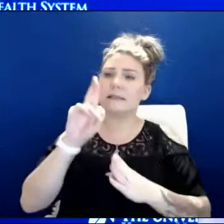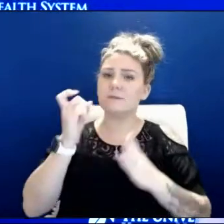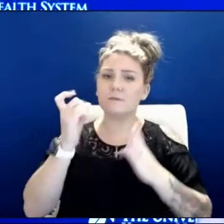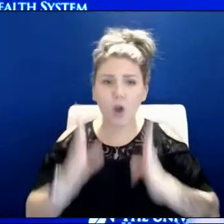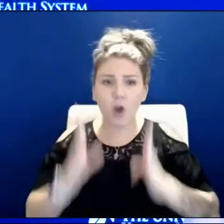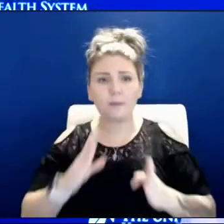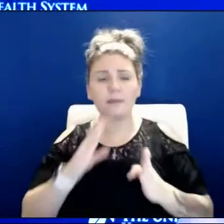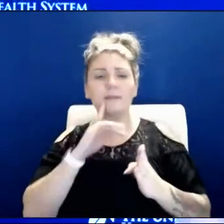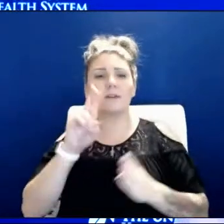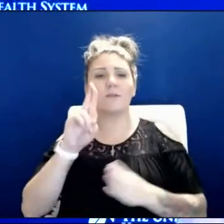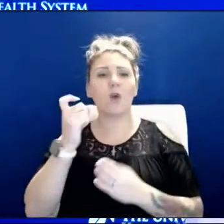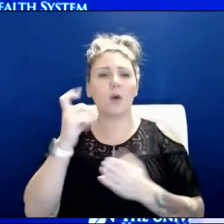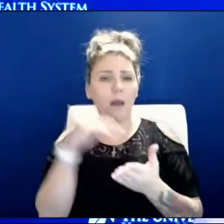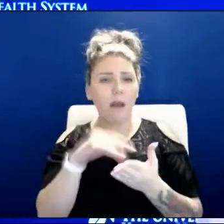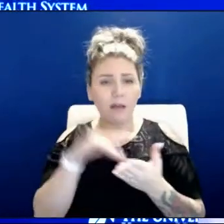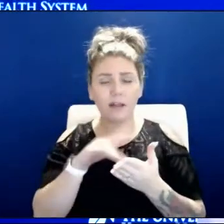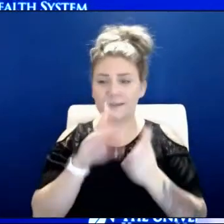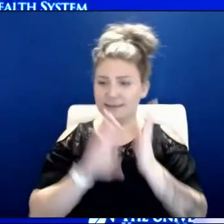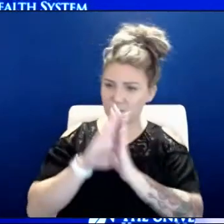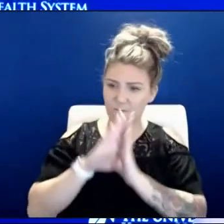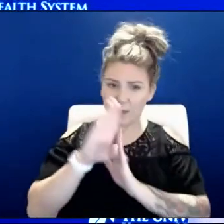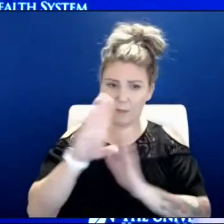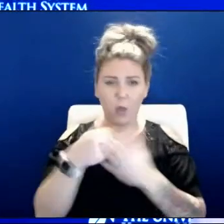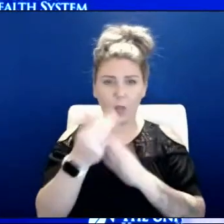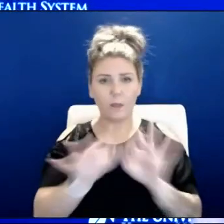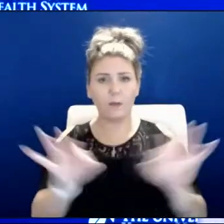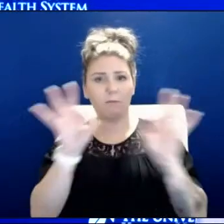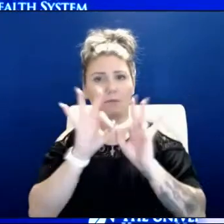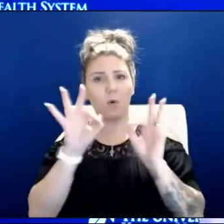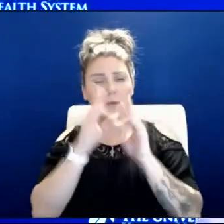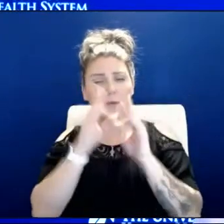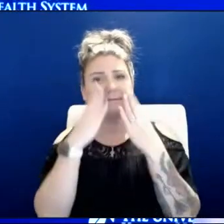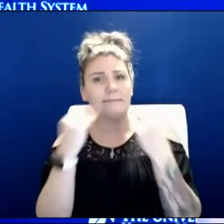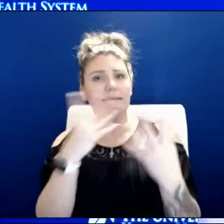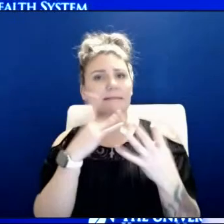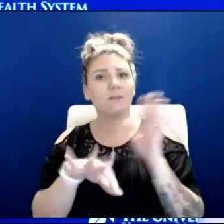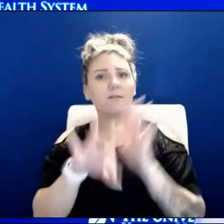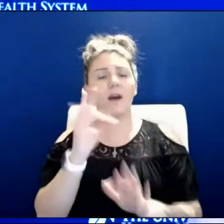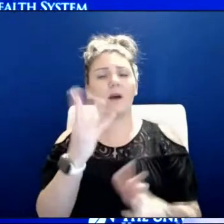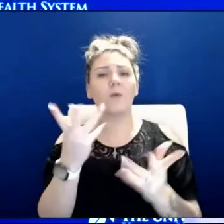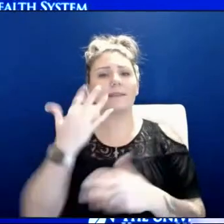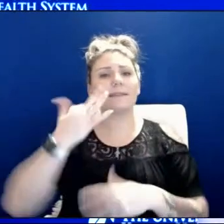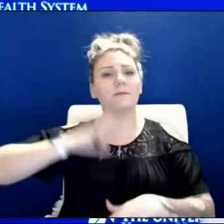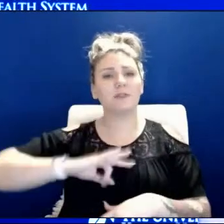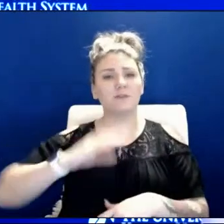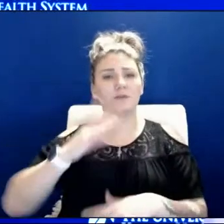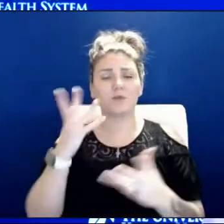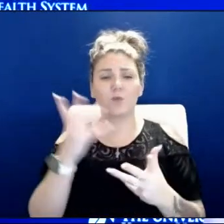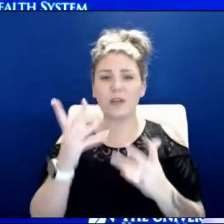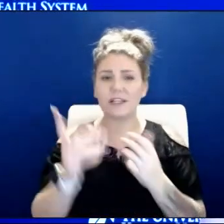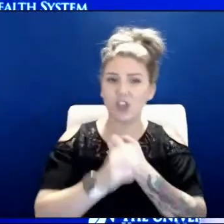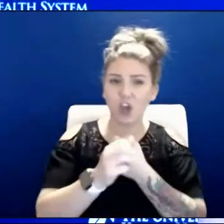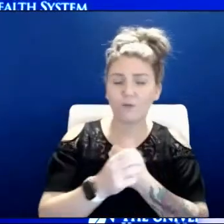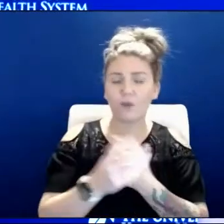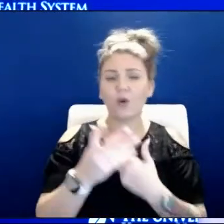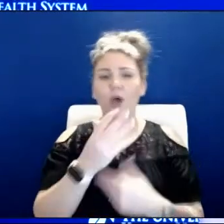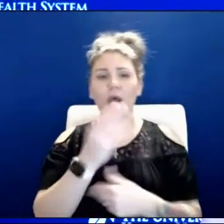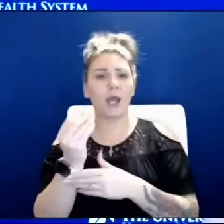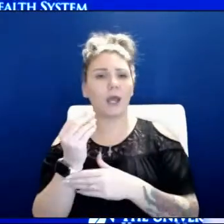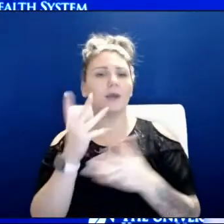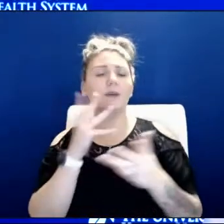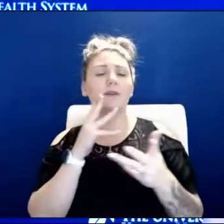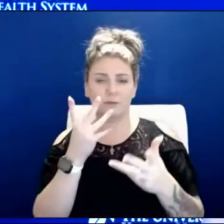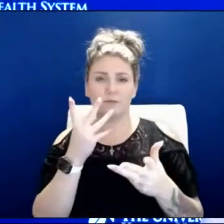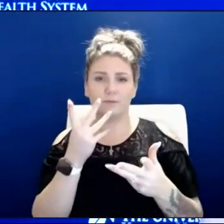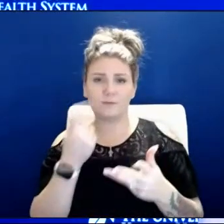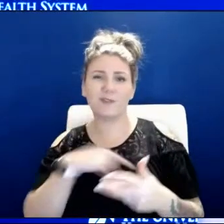who then develop these and critically review all this data to find what is beneficial, what is harmful. And so I think we are getting there now